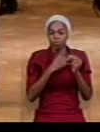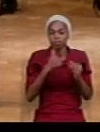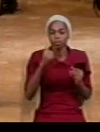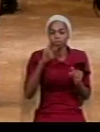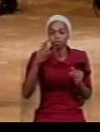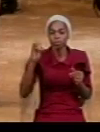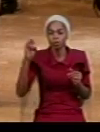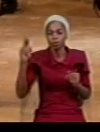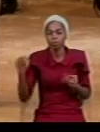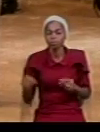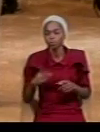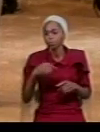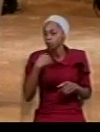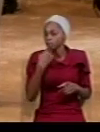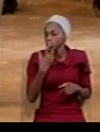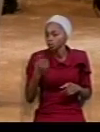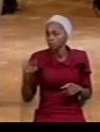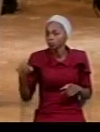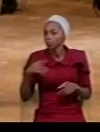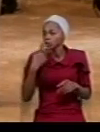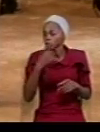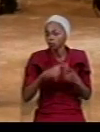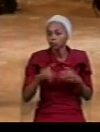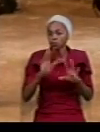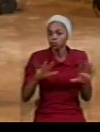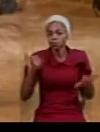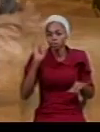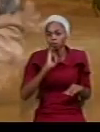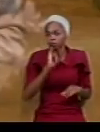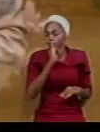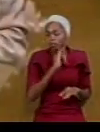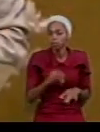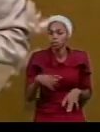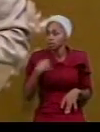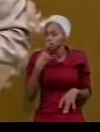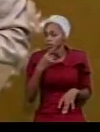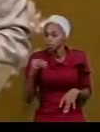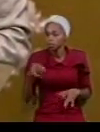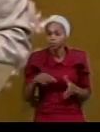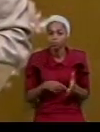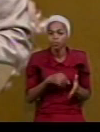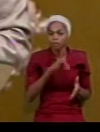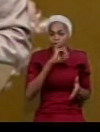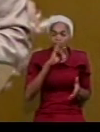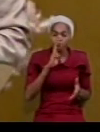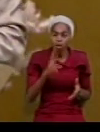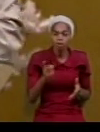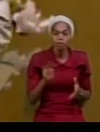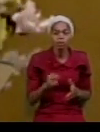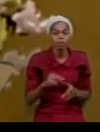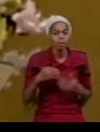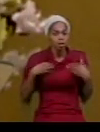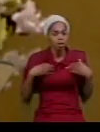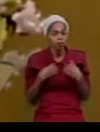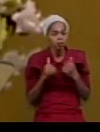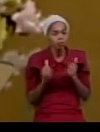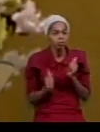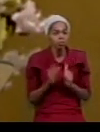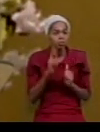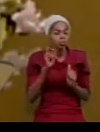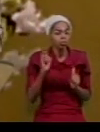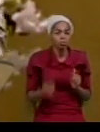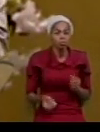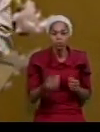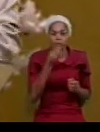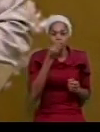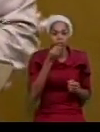Israel, saying, these are the beasts which ye shall eat among all the beasts that are on the